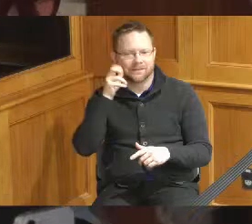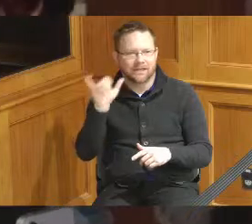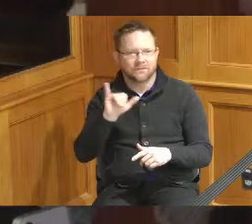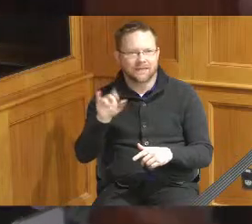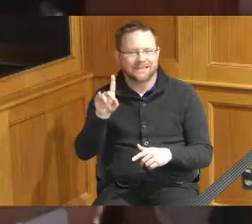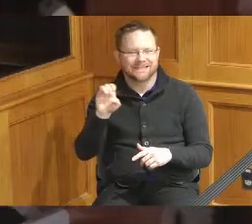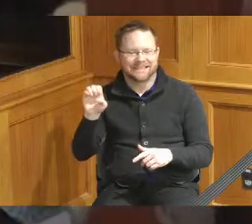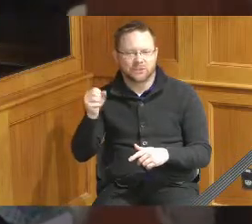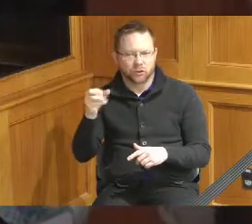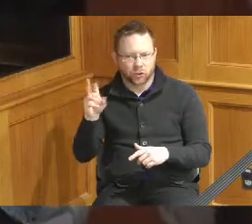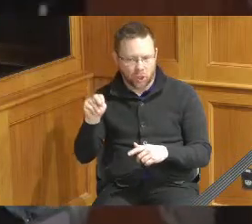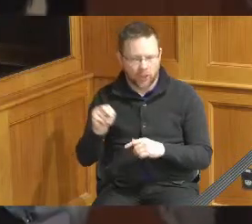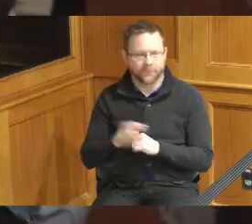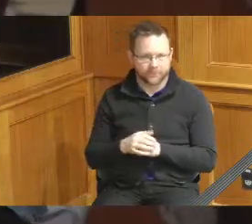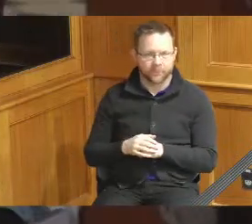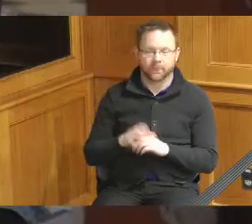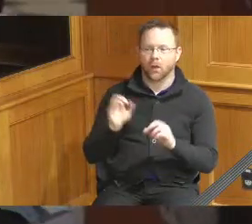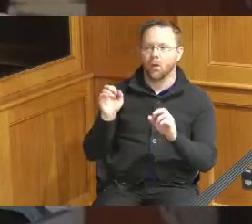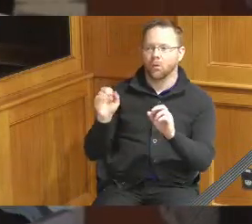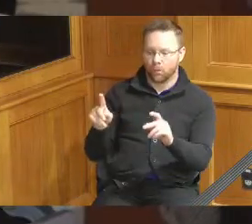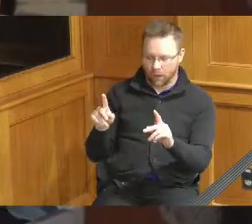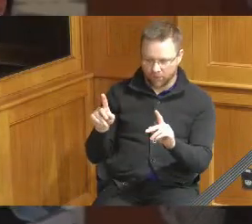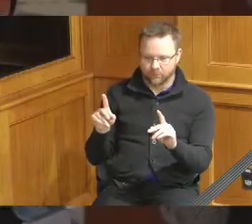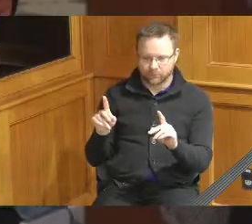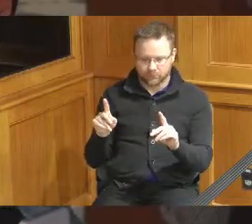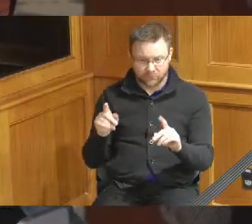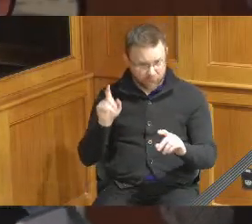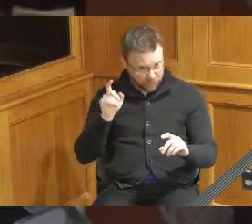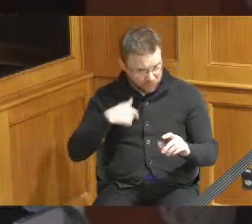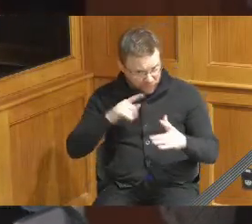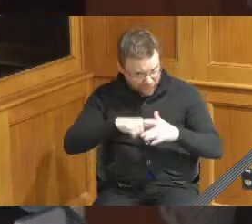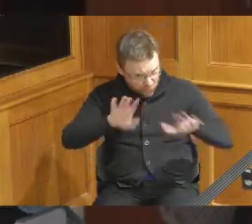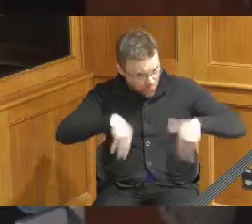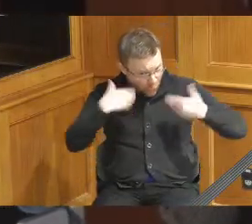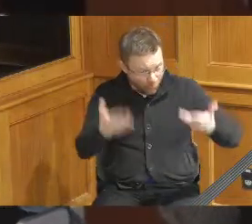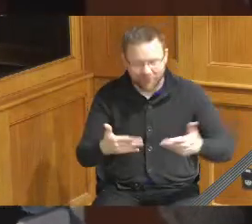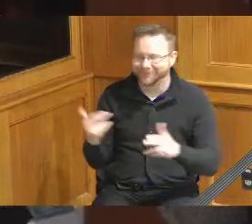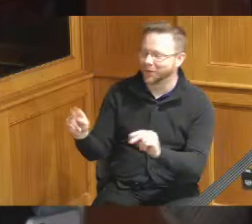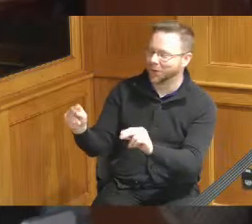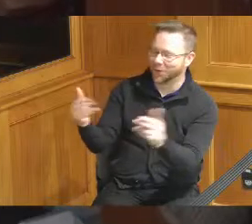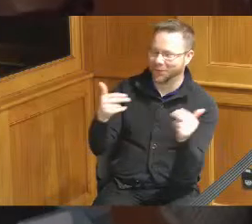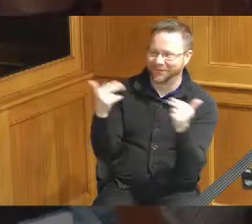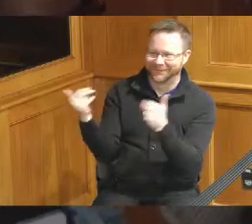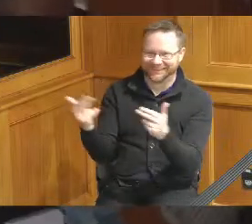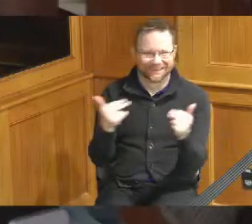Deshaun. Okay. Should I start over? No.